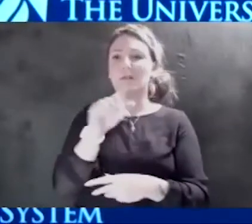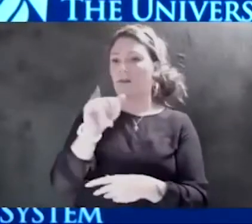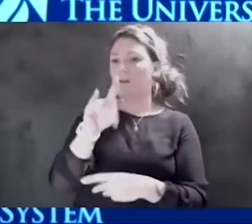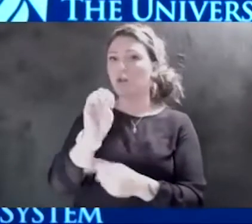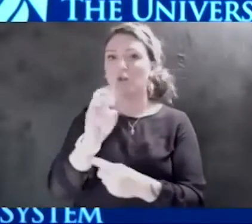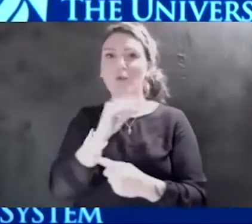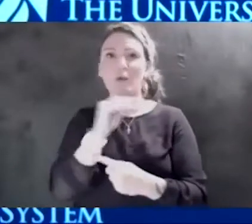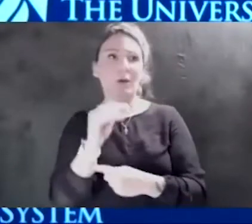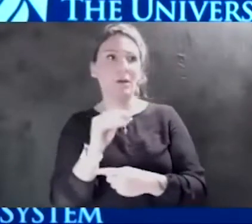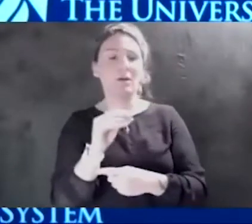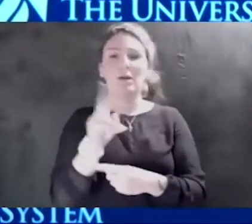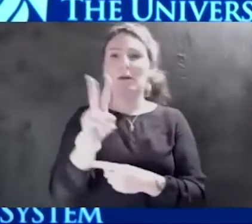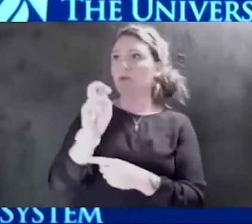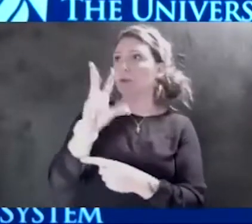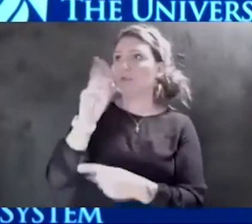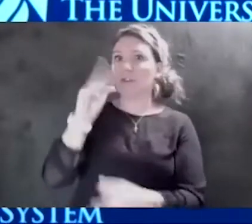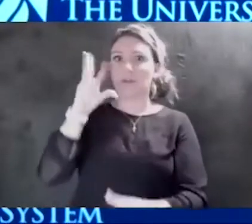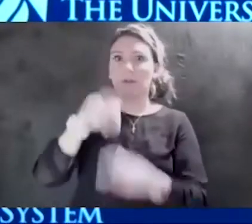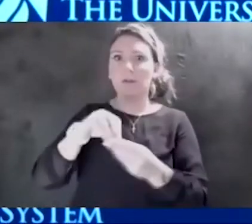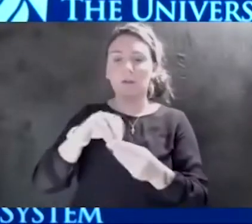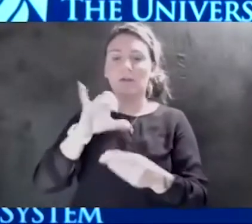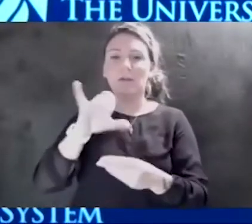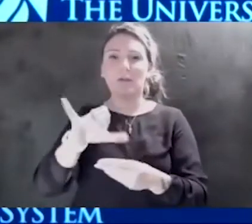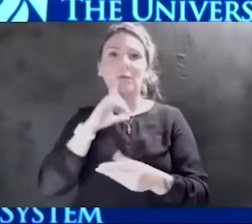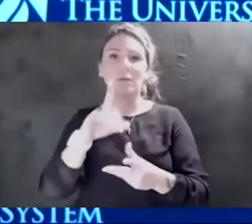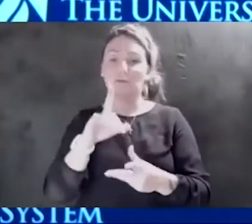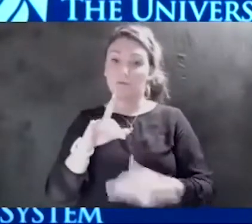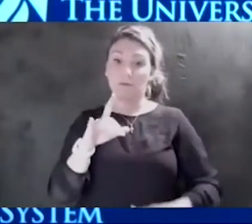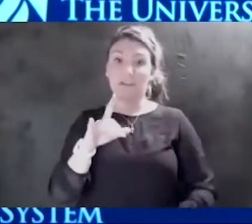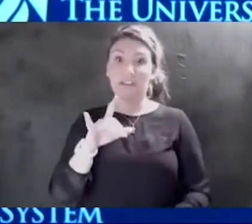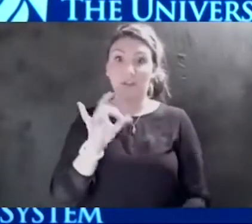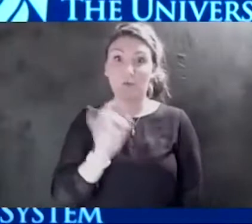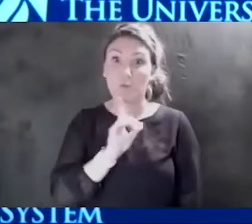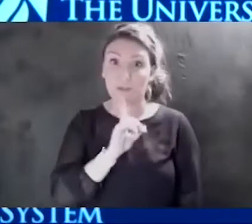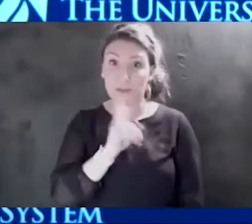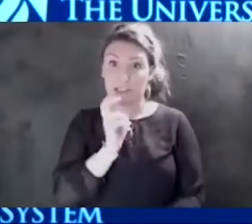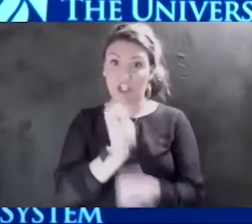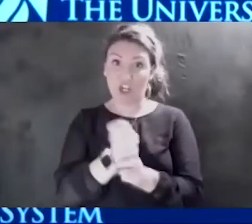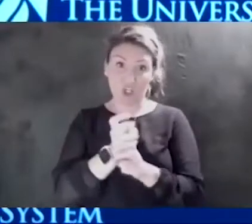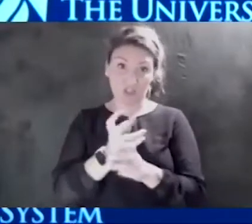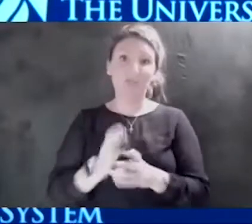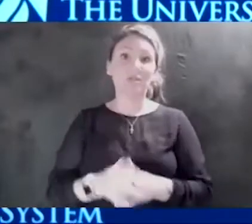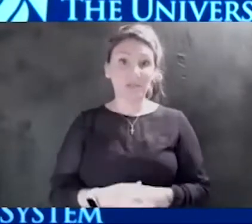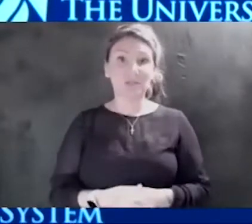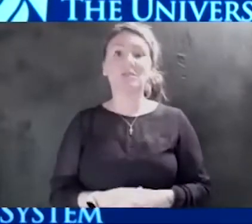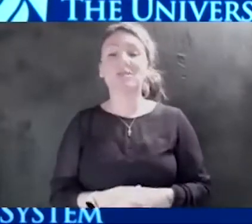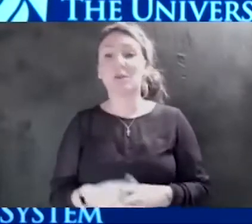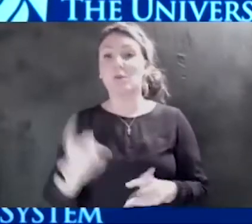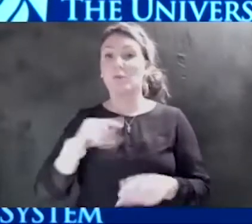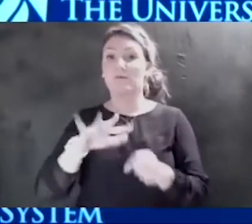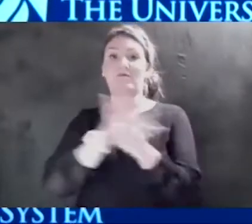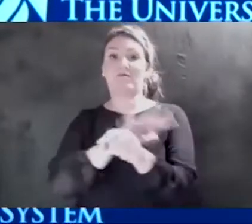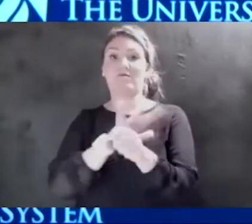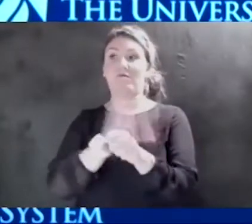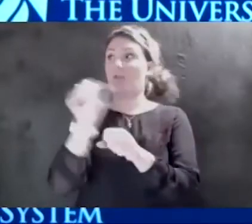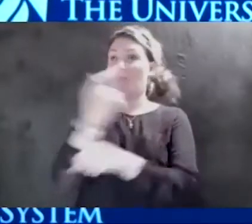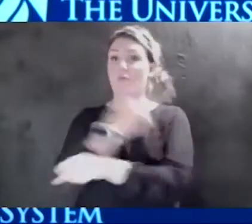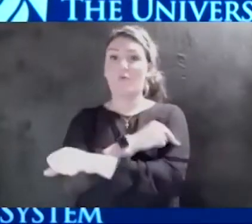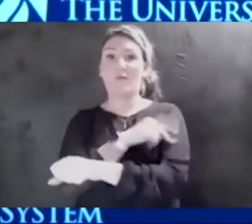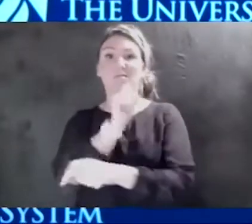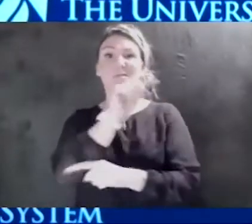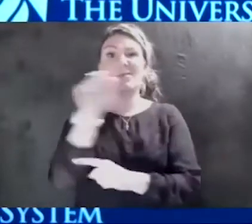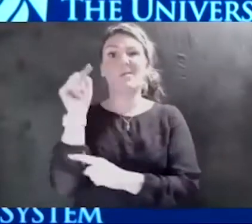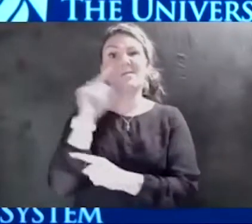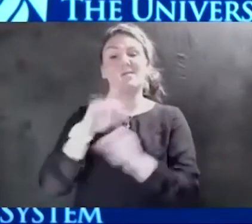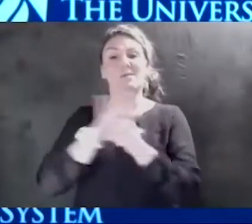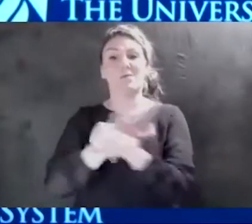250. That, you know what? That'd be really hard because we're so full otherwise, and all the hospitals in Kansas City are so full. So